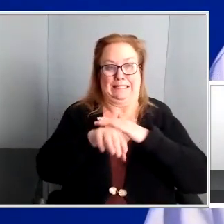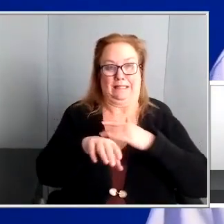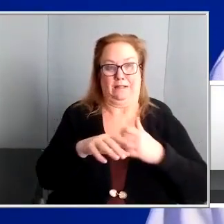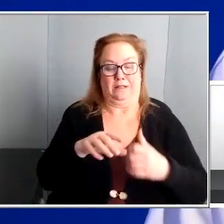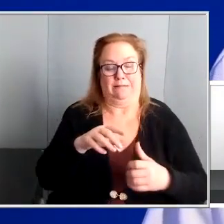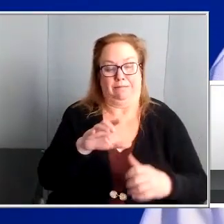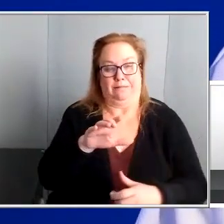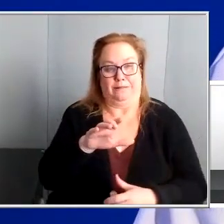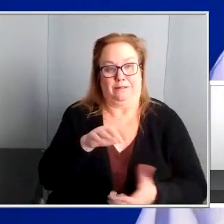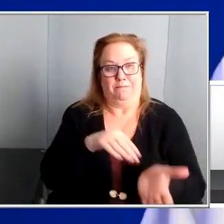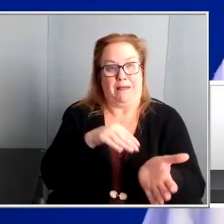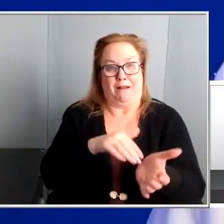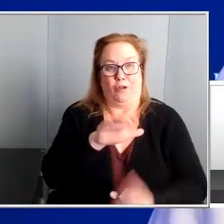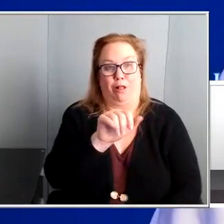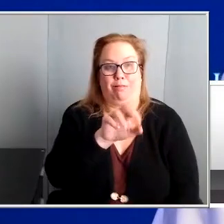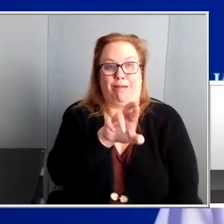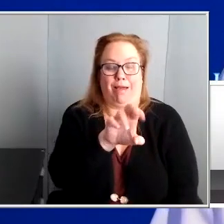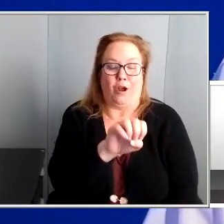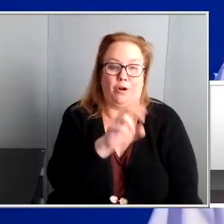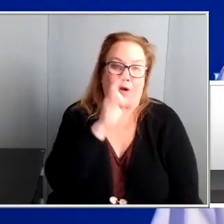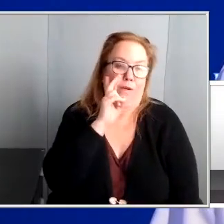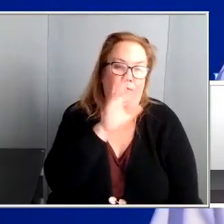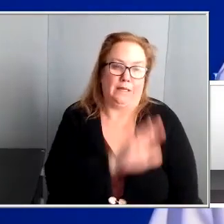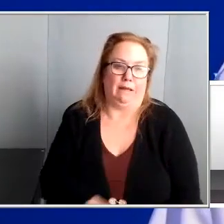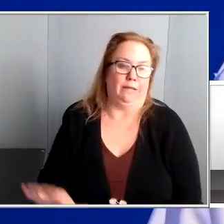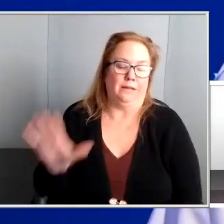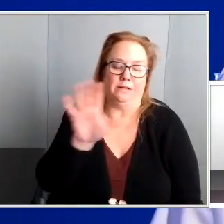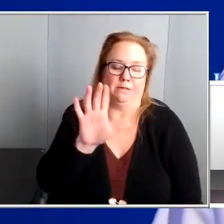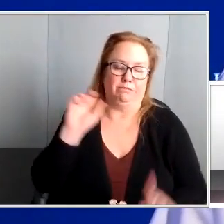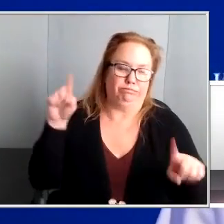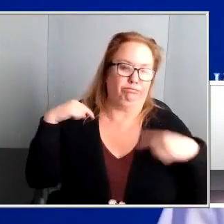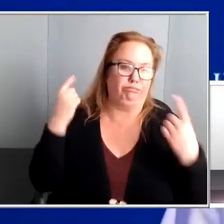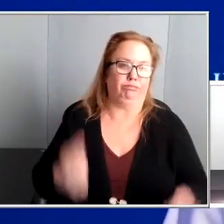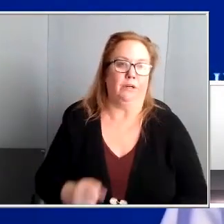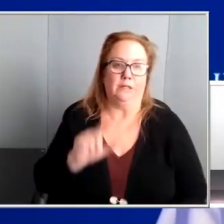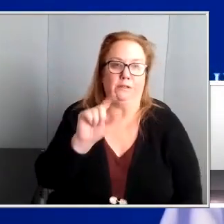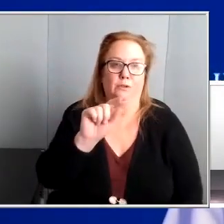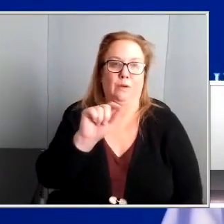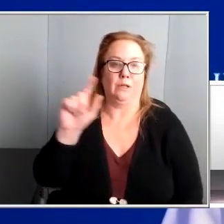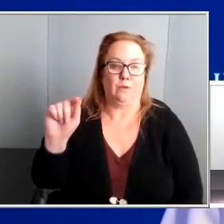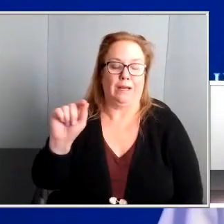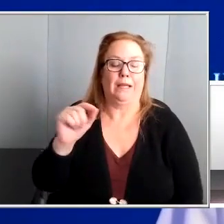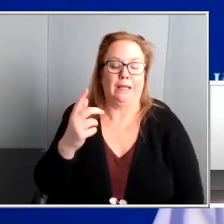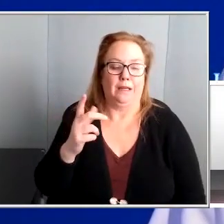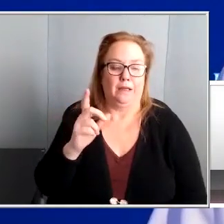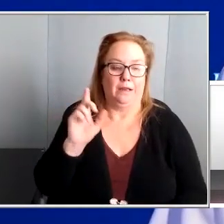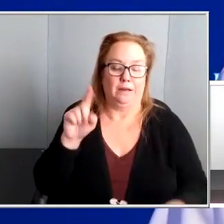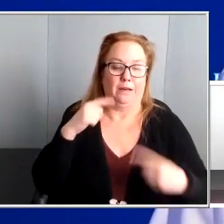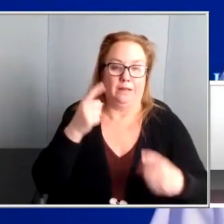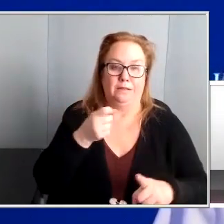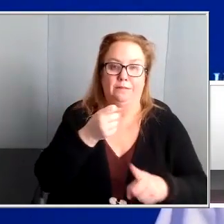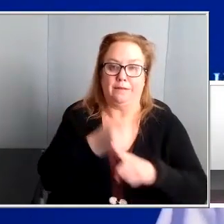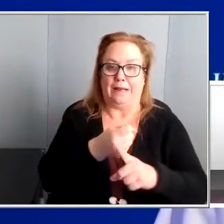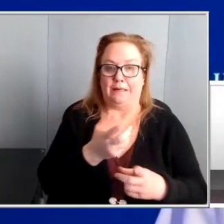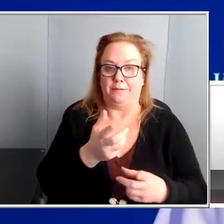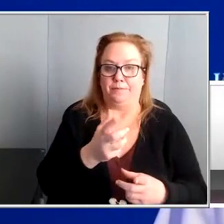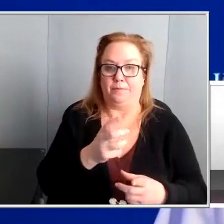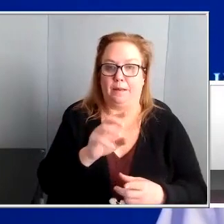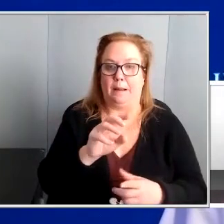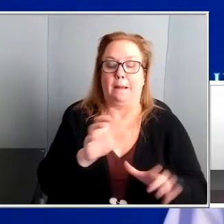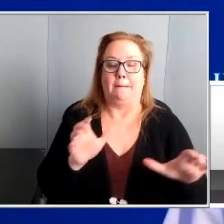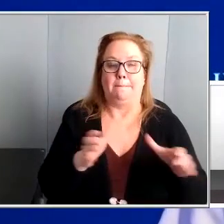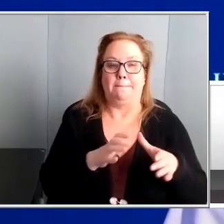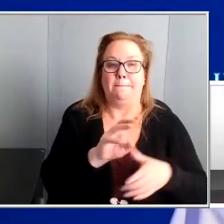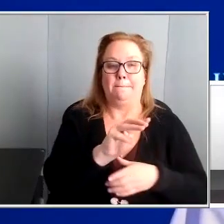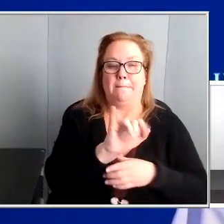care. But we have seen this throughout COVID as well, and this continues to be a part. We've seen minority